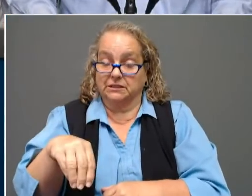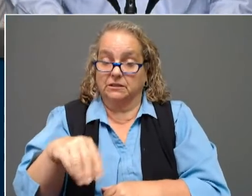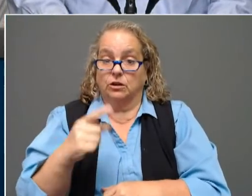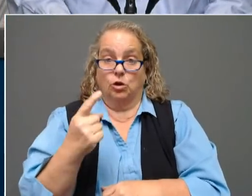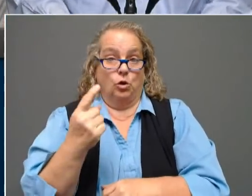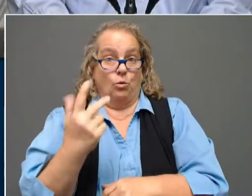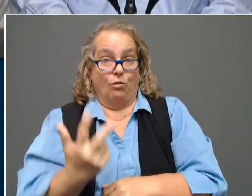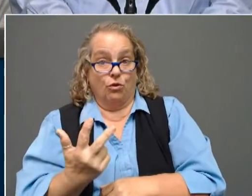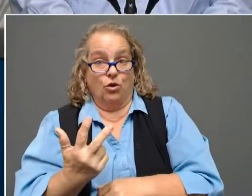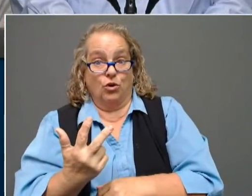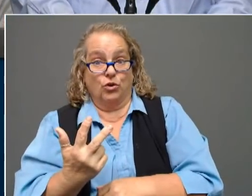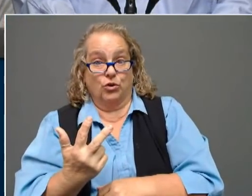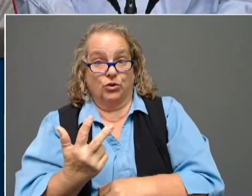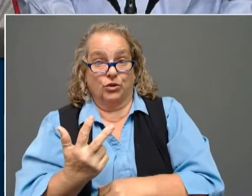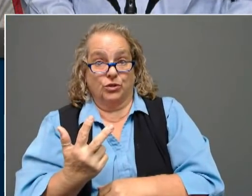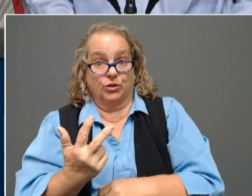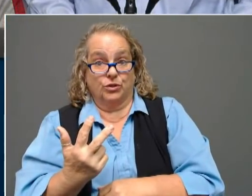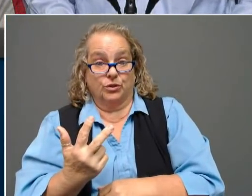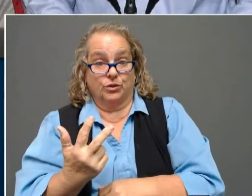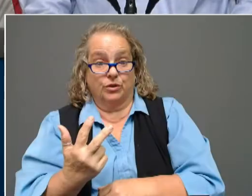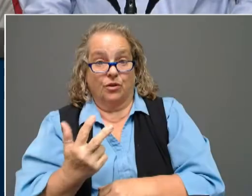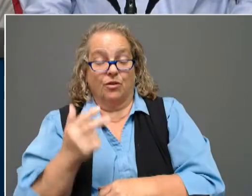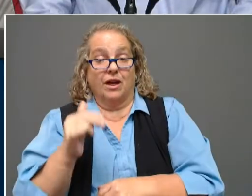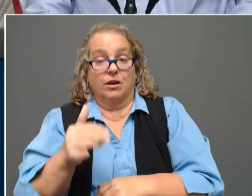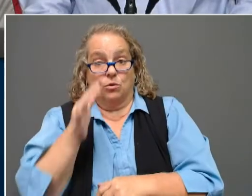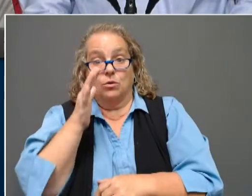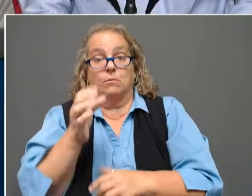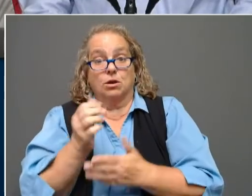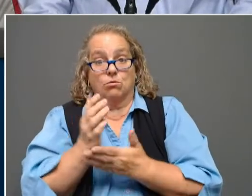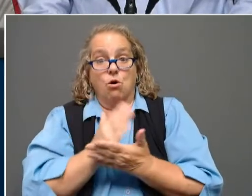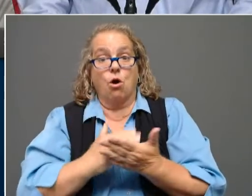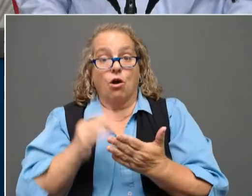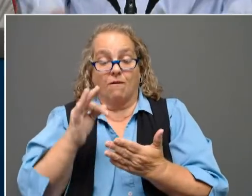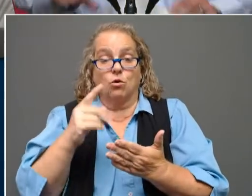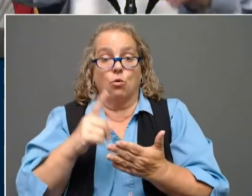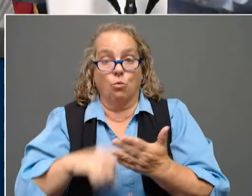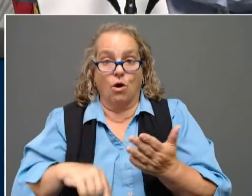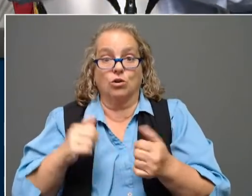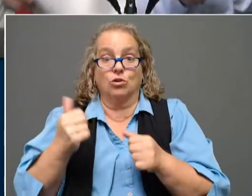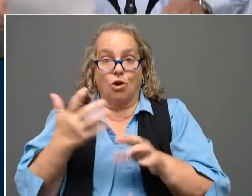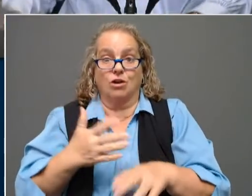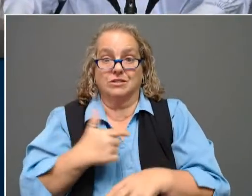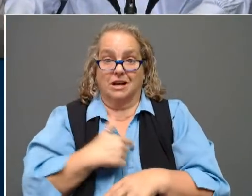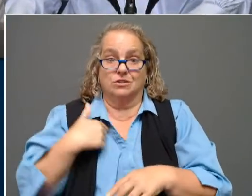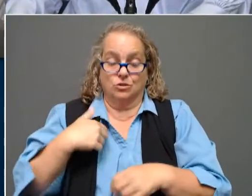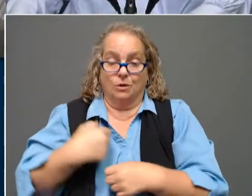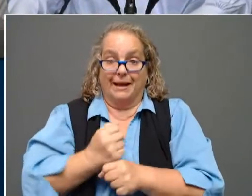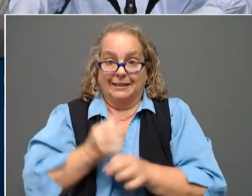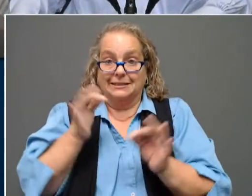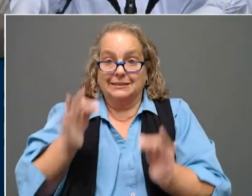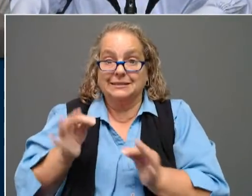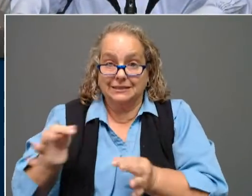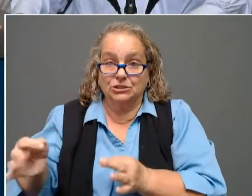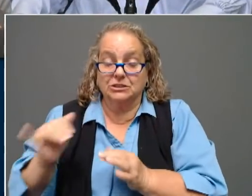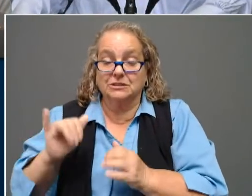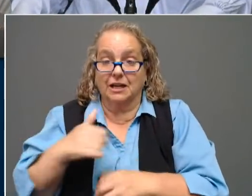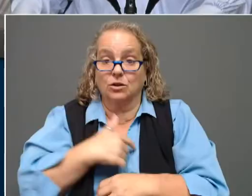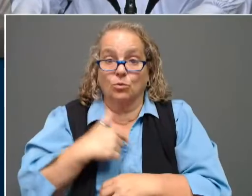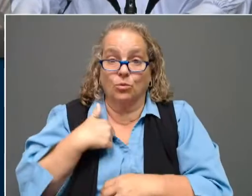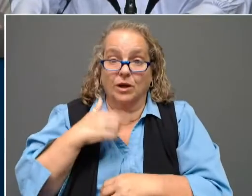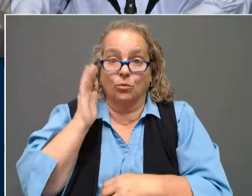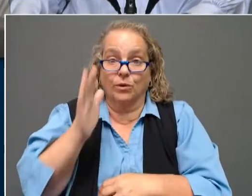which is going to be part of what drives a number of decisions that I think that we will make,